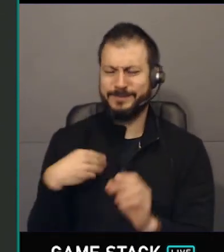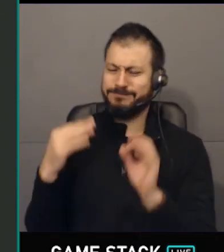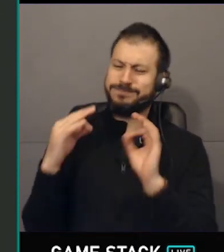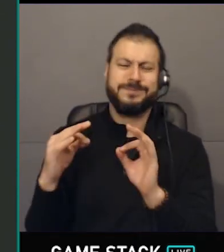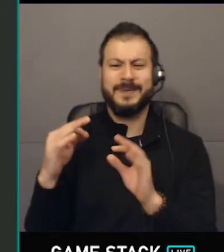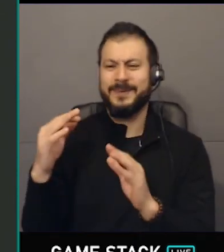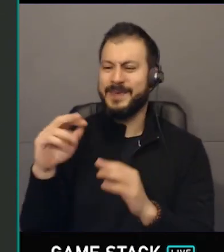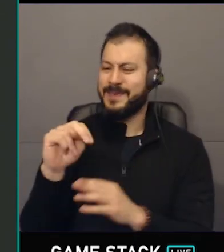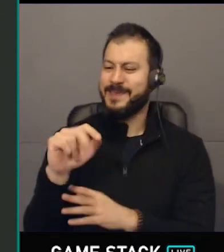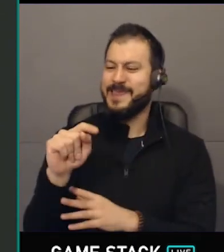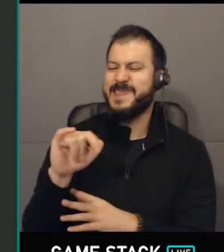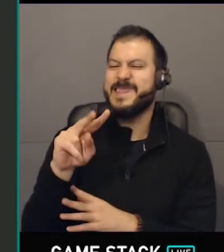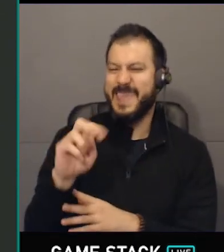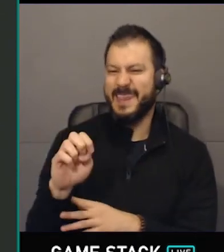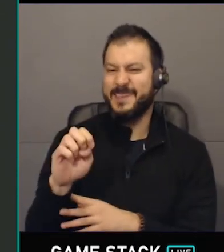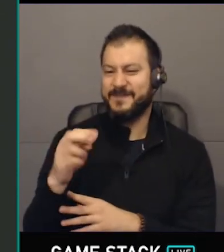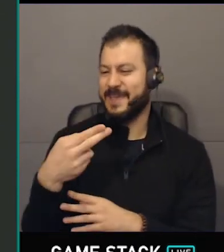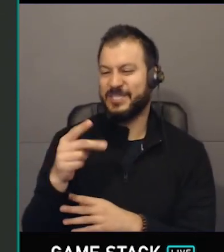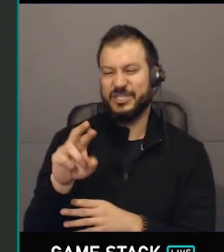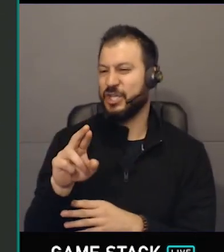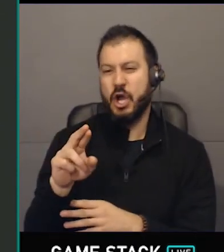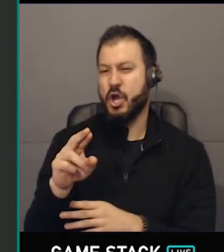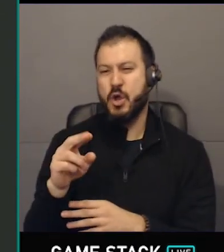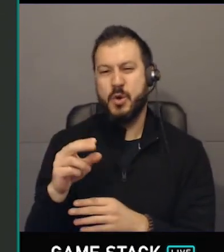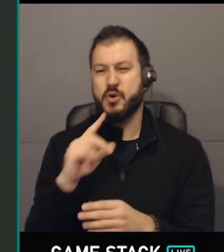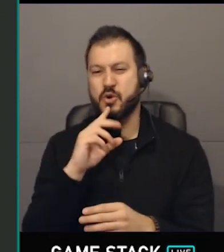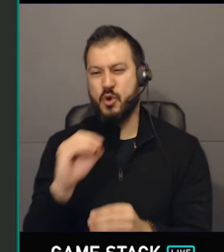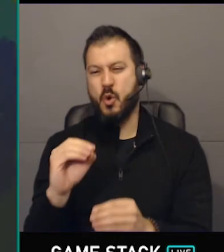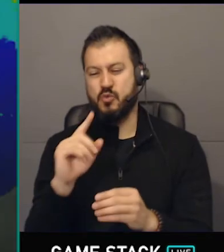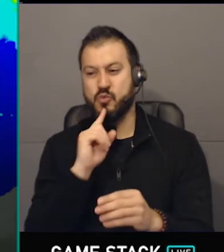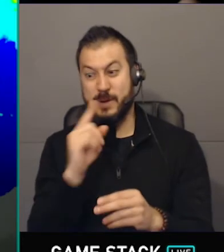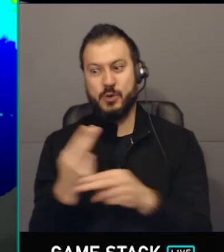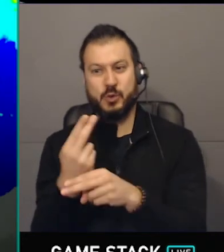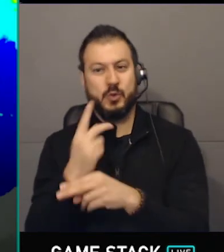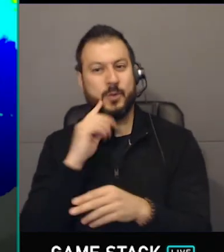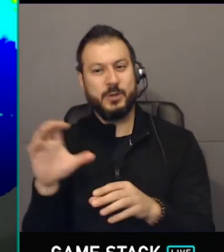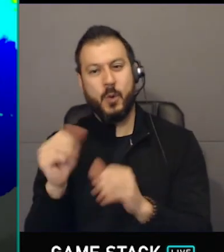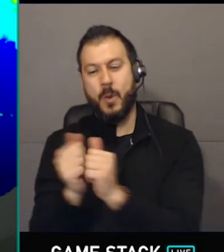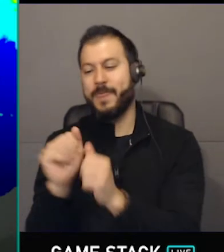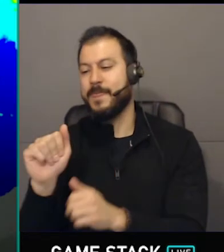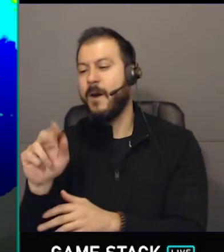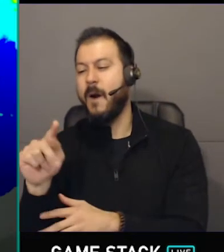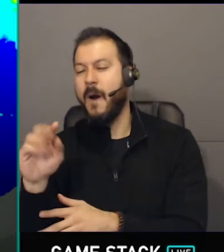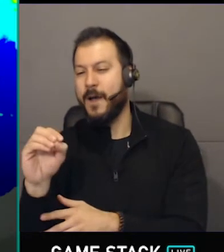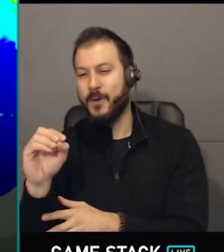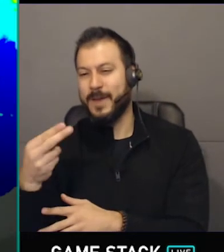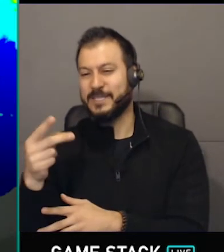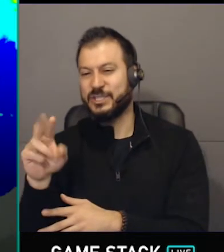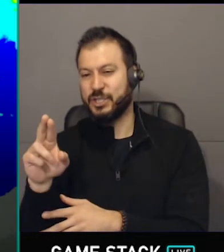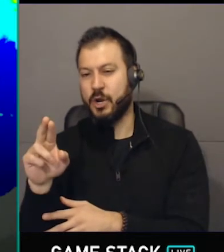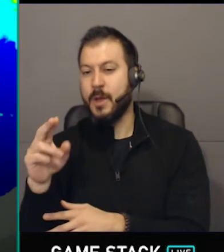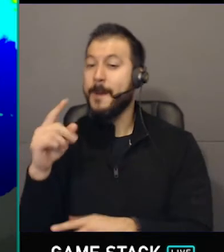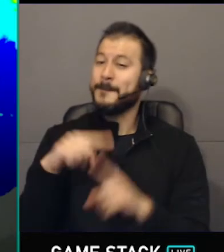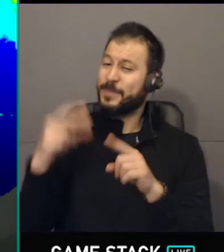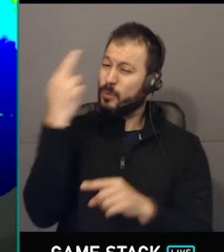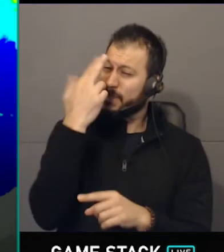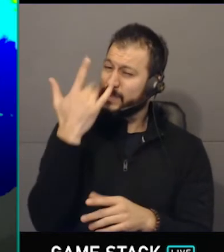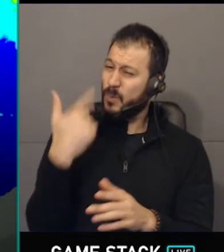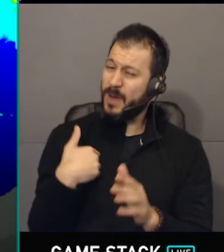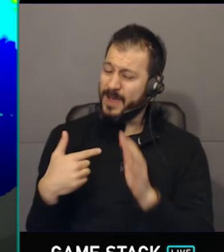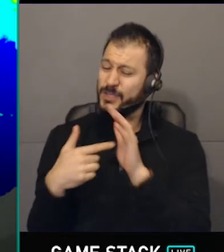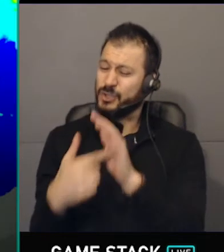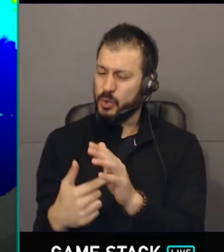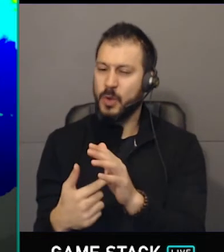user is actually going to be running it with Auto HDR. Instead, the reason why I've used Gears for my demo is so that we can